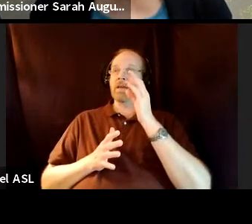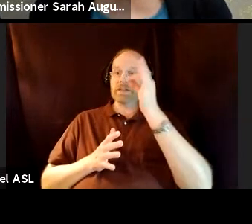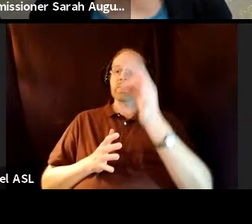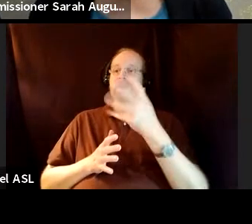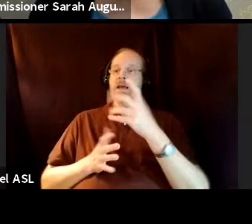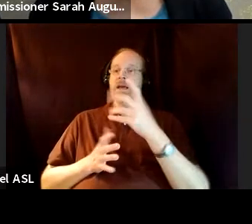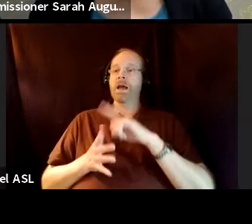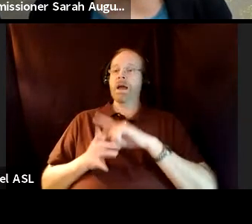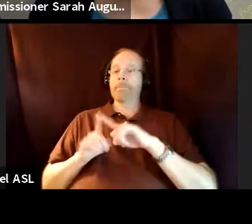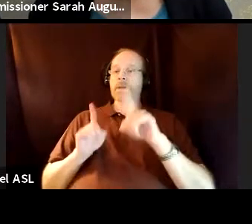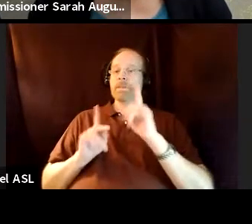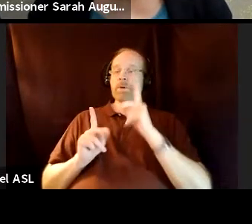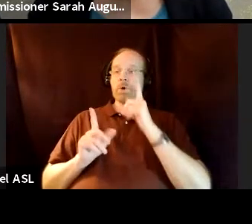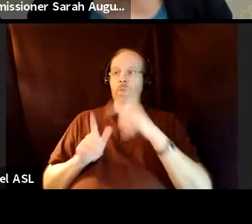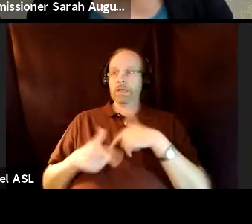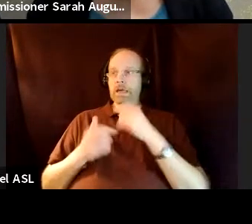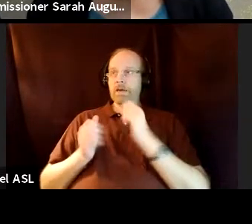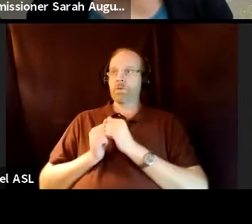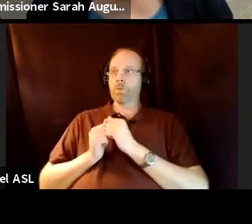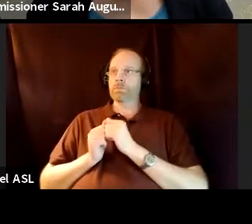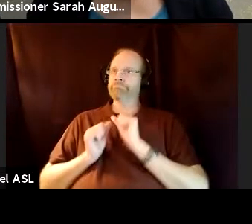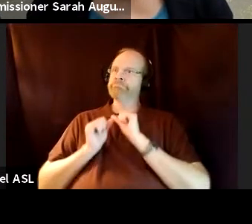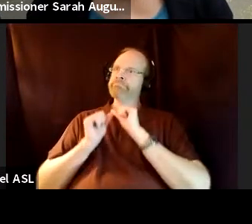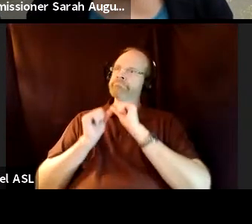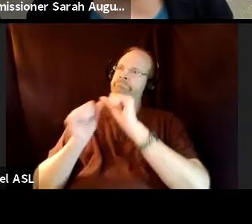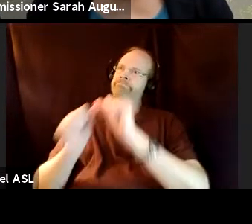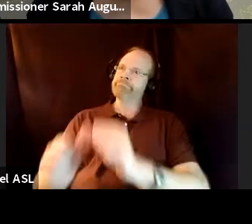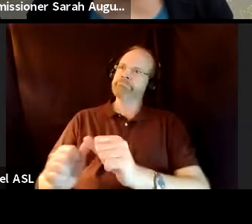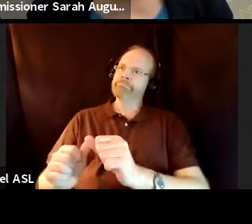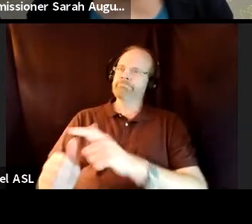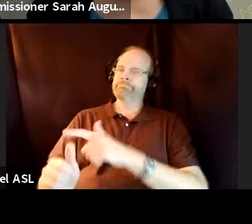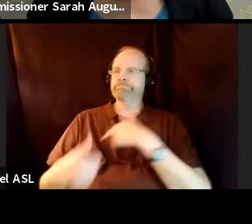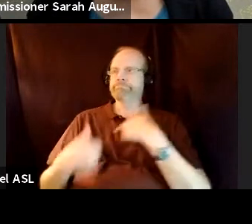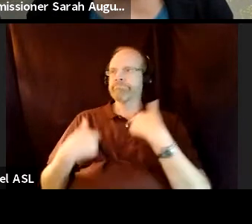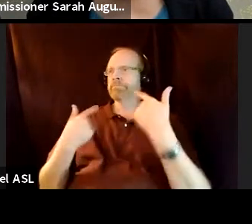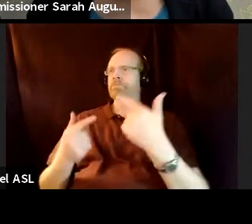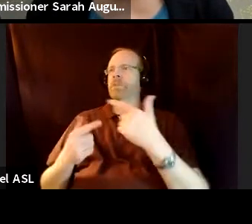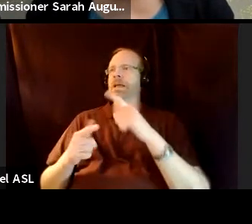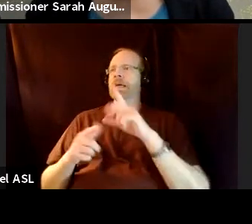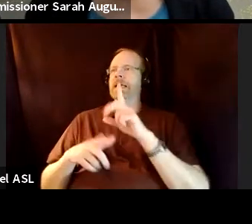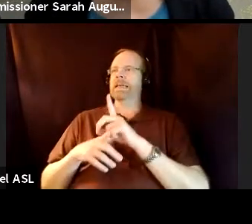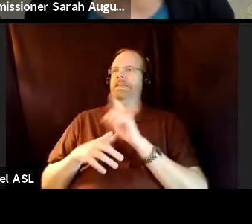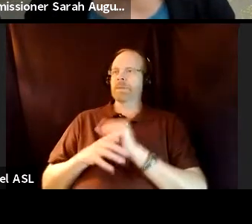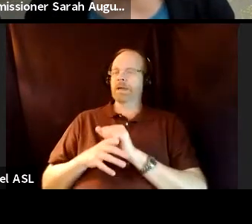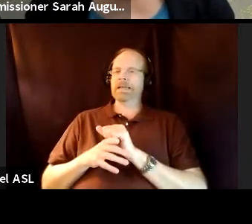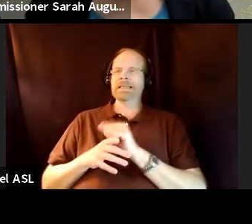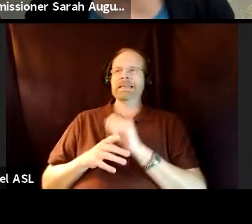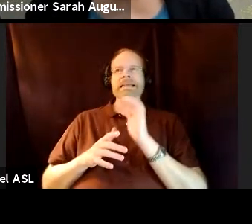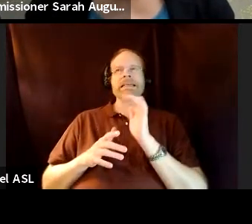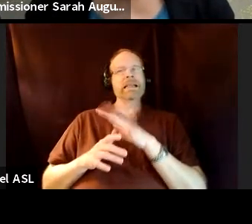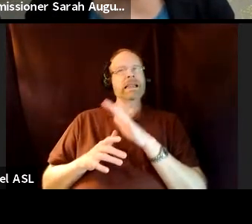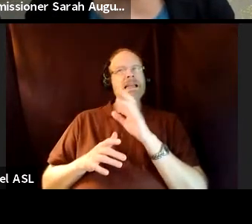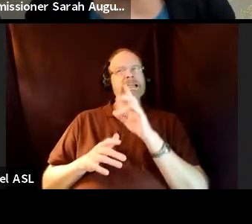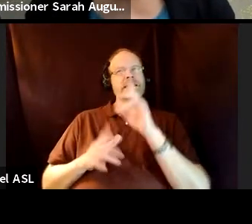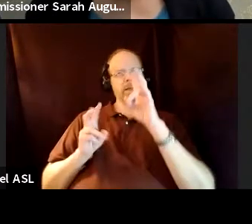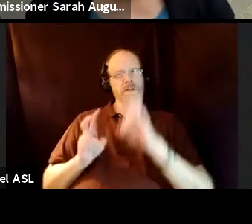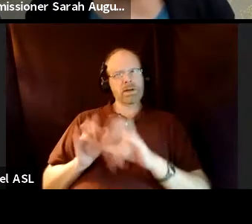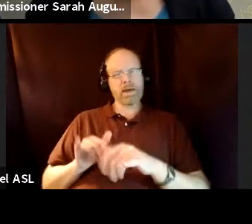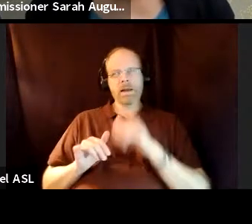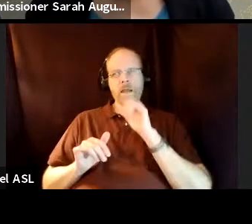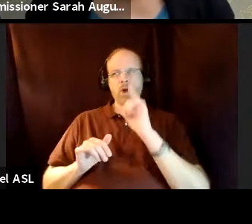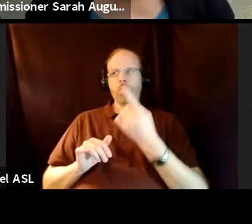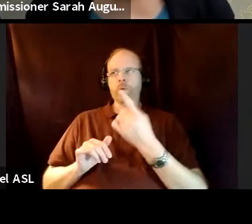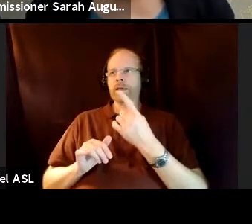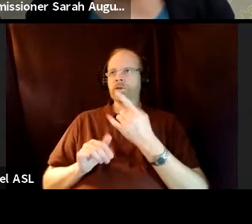who live with lifelong disabilities, considering the vulnerabilities, that needs to be looked at carefully, and not just in terms